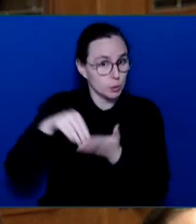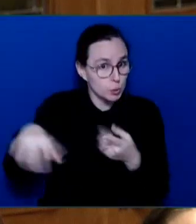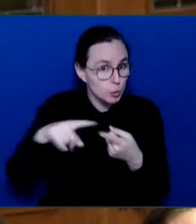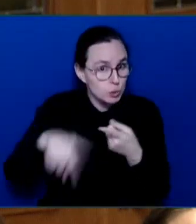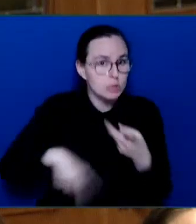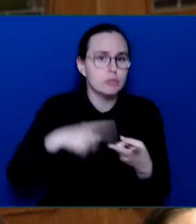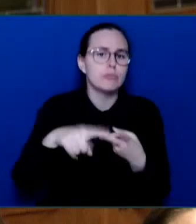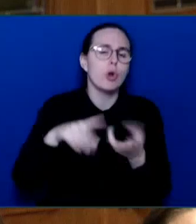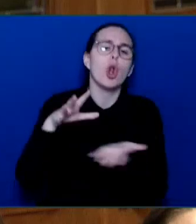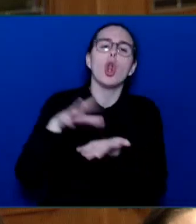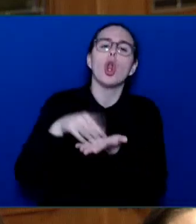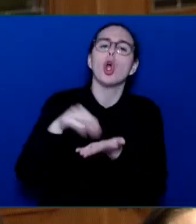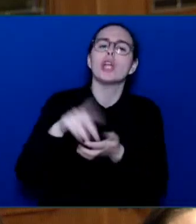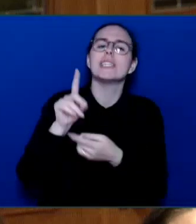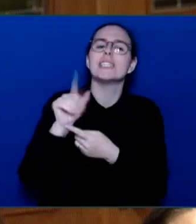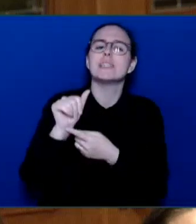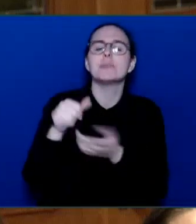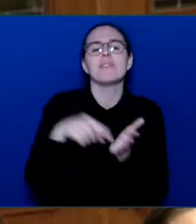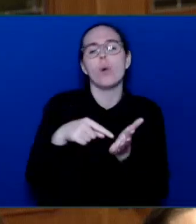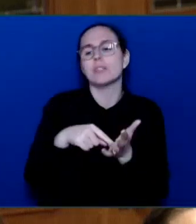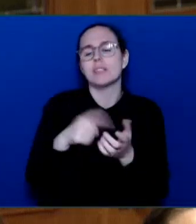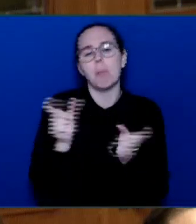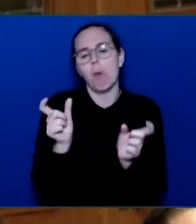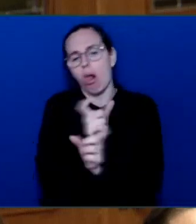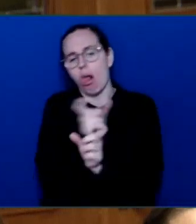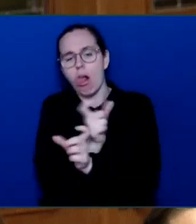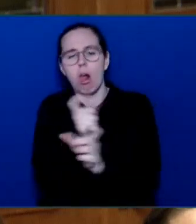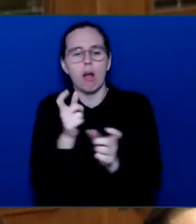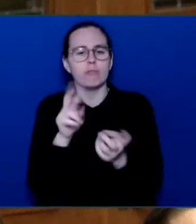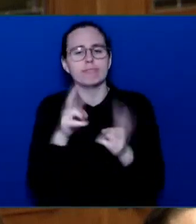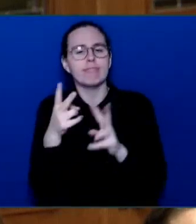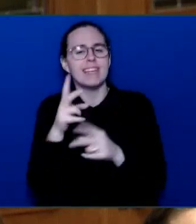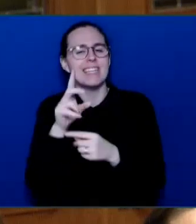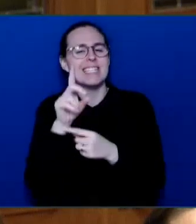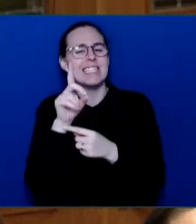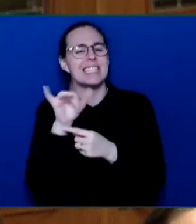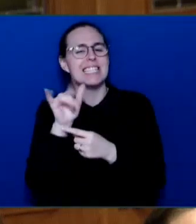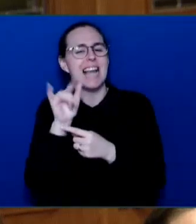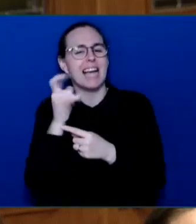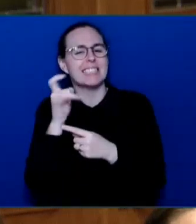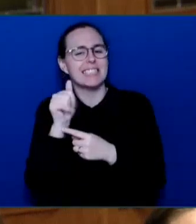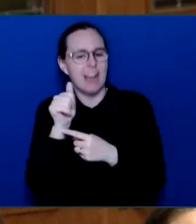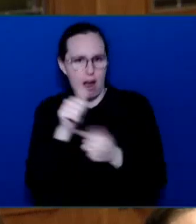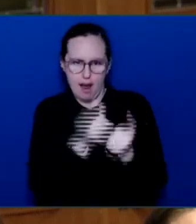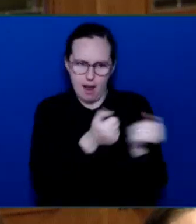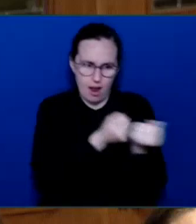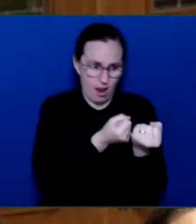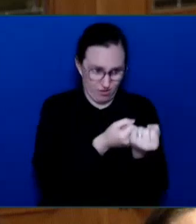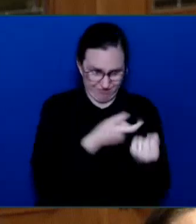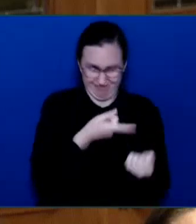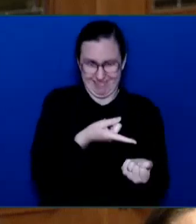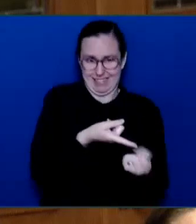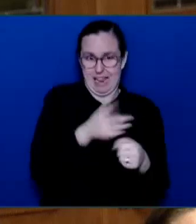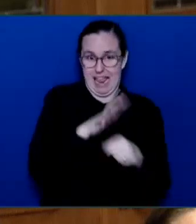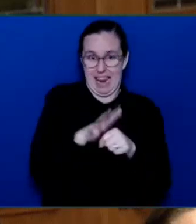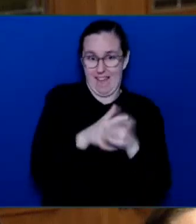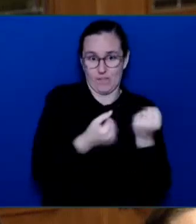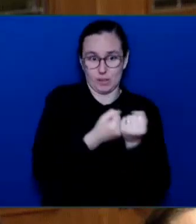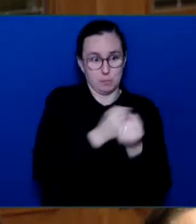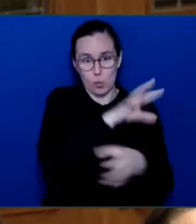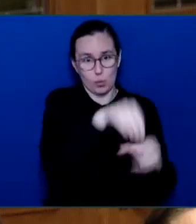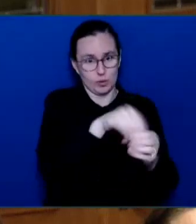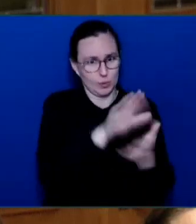get the assessments or supports that they need in public schools because the resources are simply not there. We know that